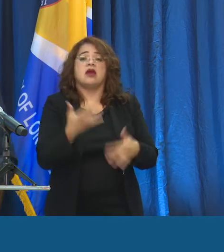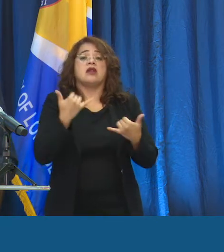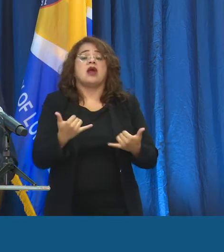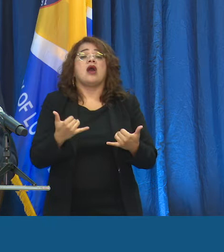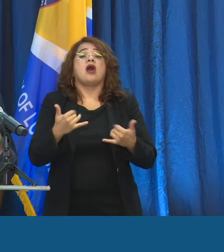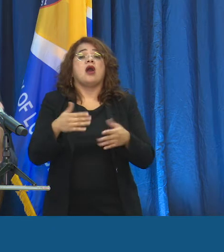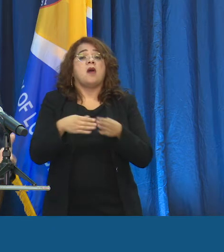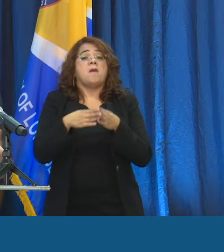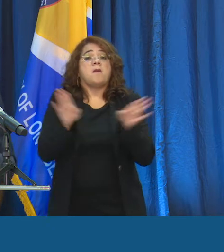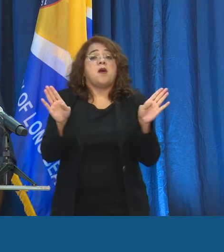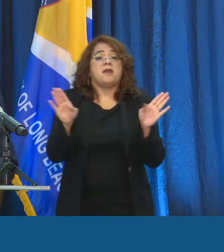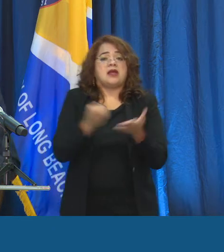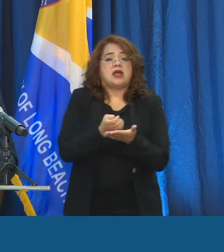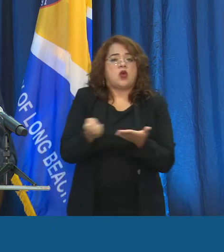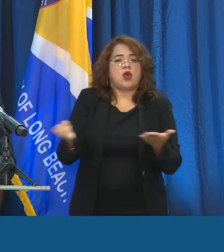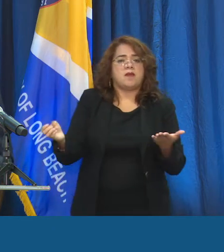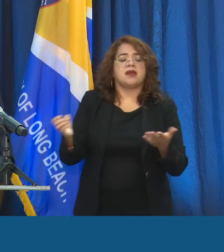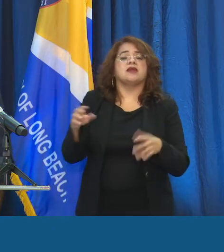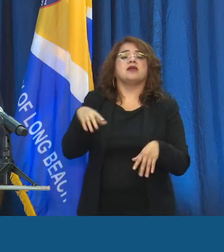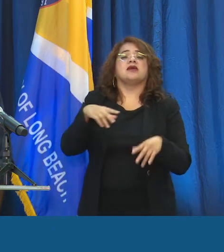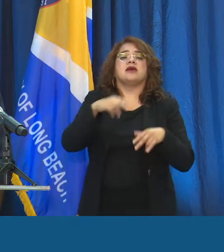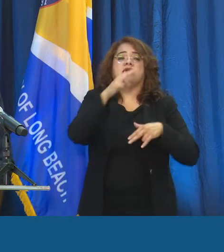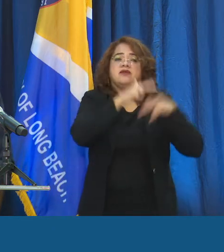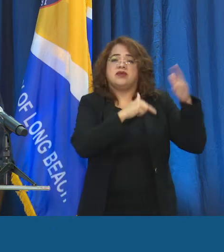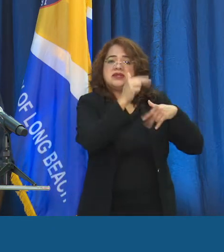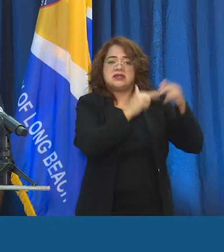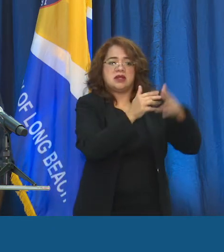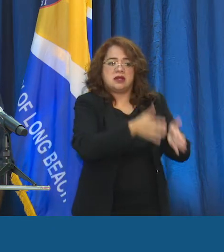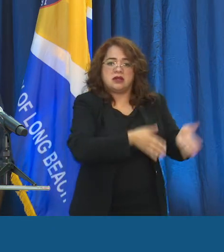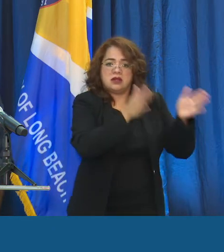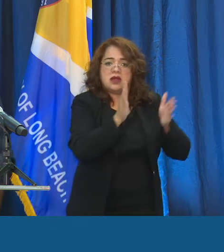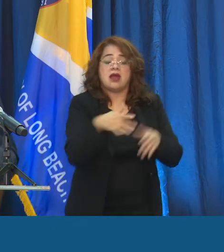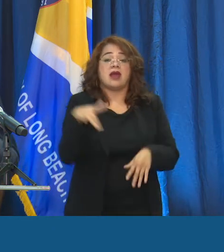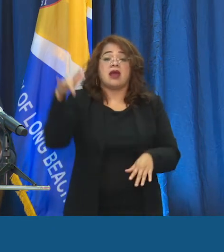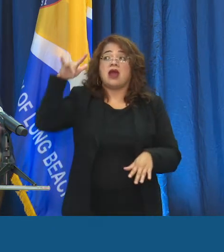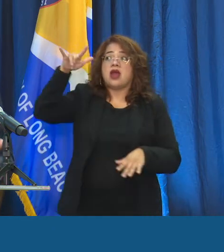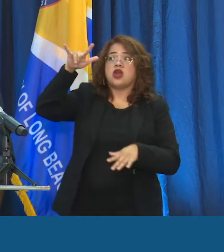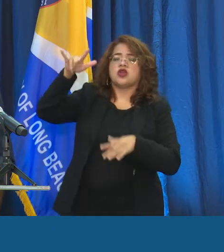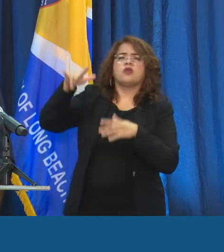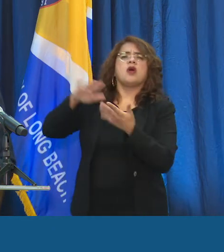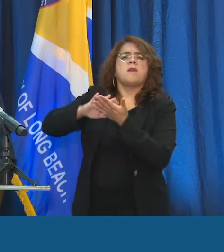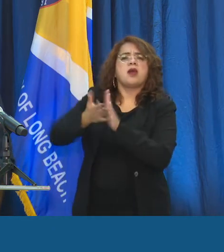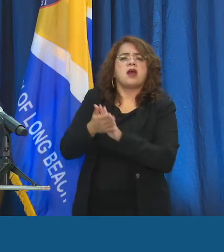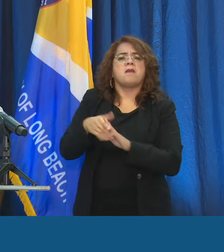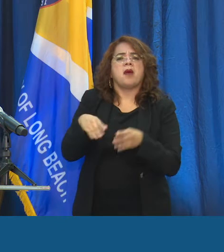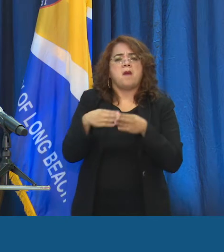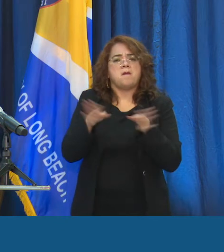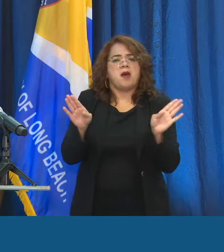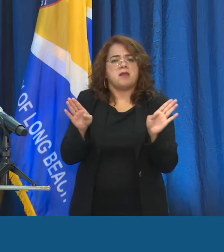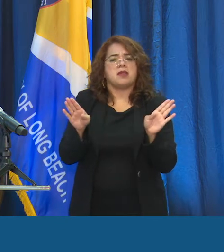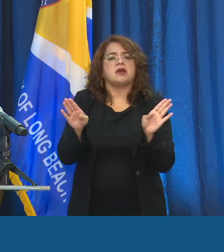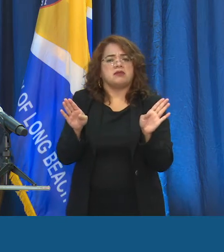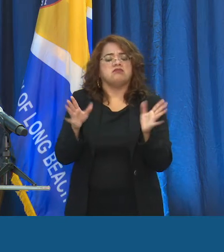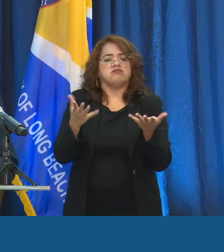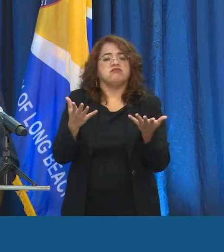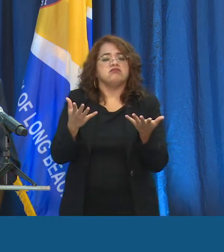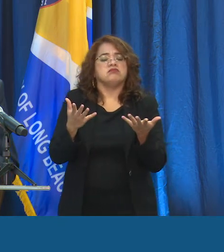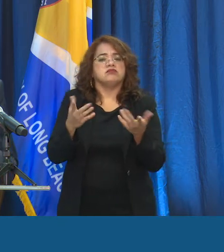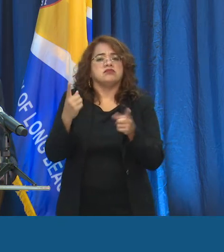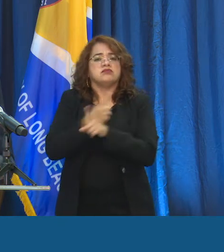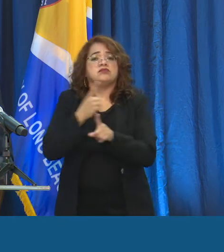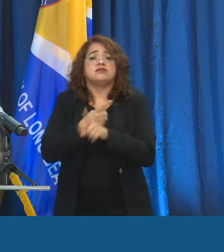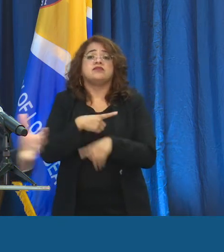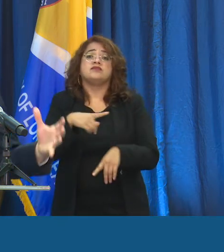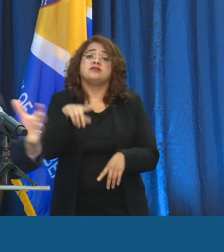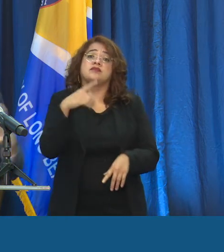safety equipment oversight, our facilities duties, and our air support unit. We're streamlining our jail operations, eliminating 12